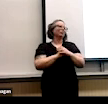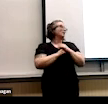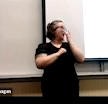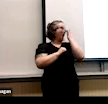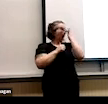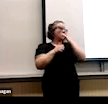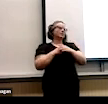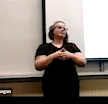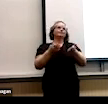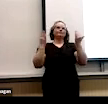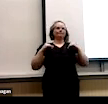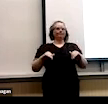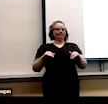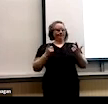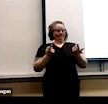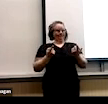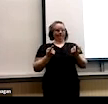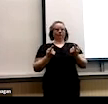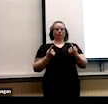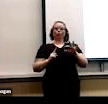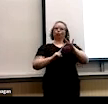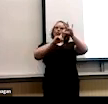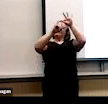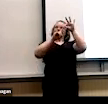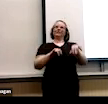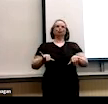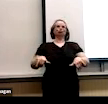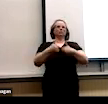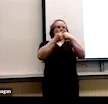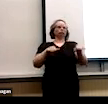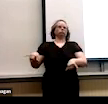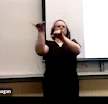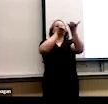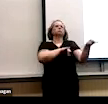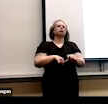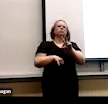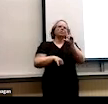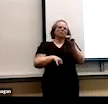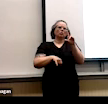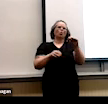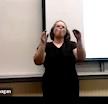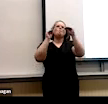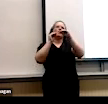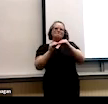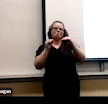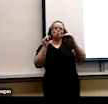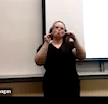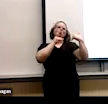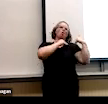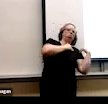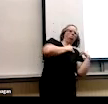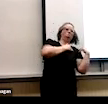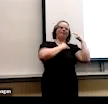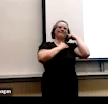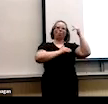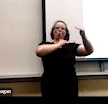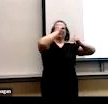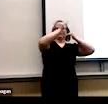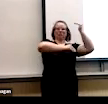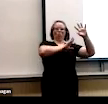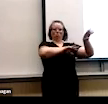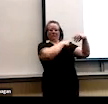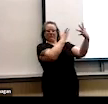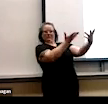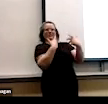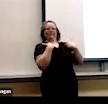else. So this is not unique to us, but perhaps is a little bit more of a squeeze on the adult side than it is on the pediatric side. And there's often a gap